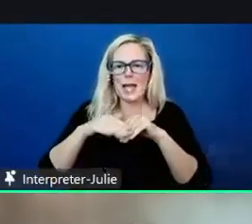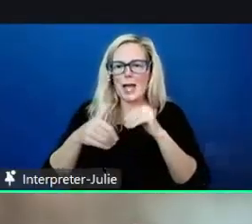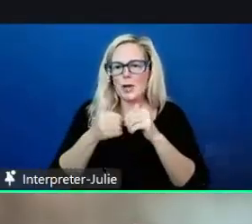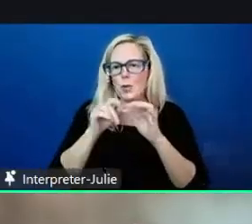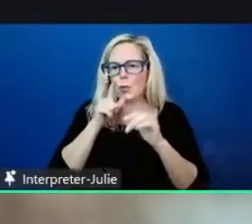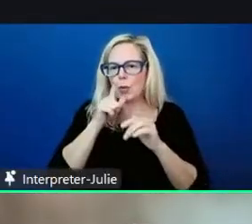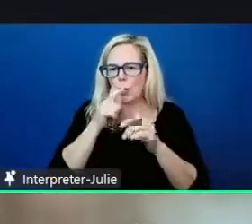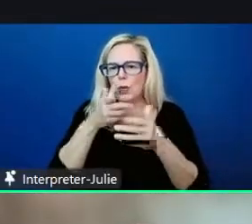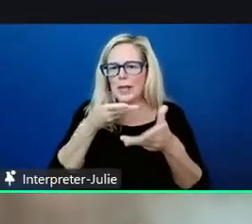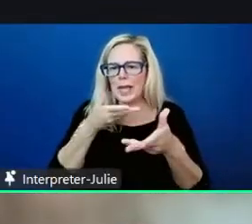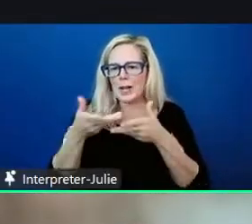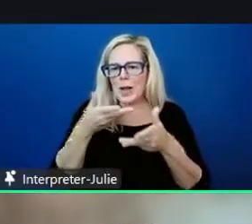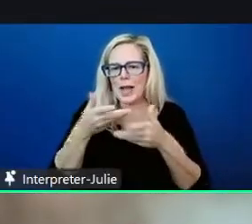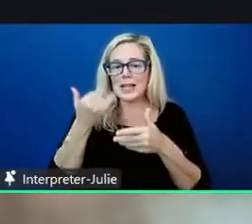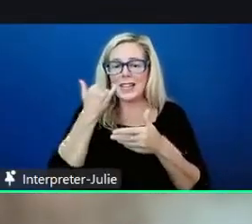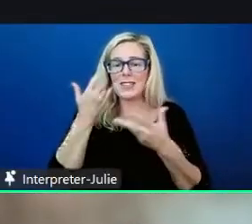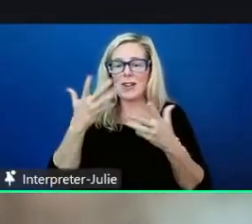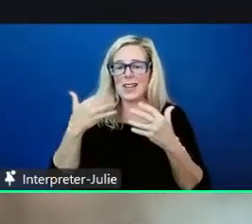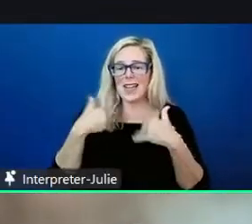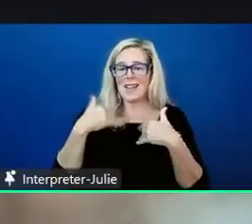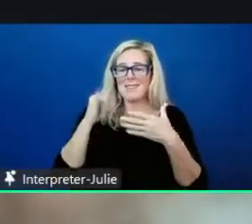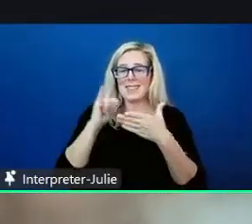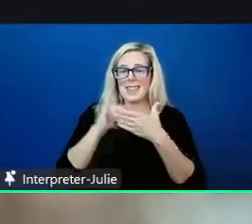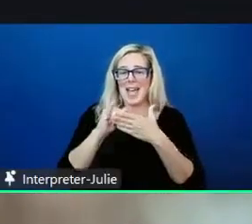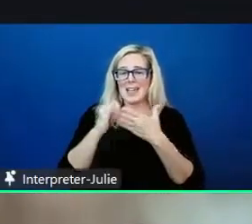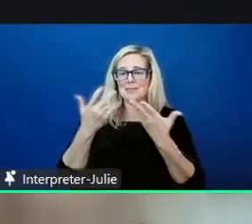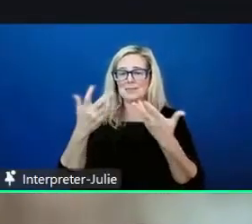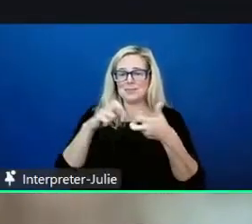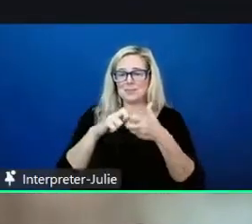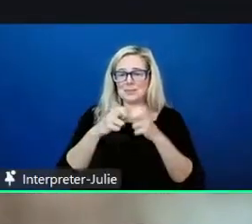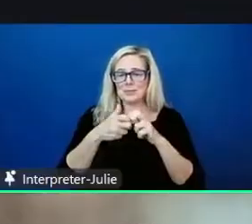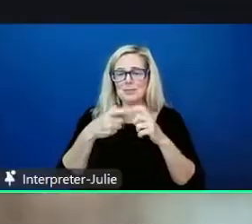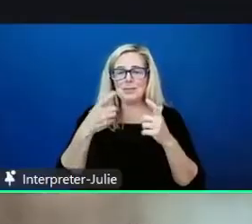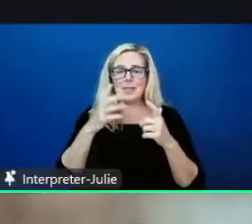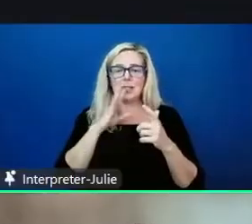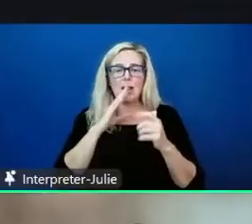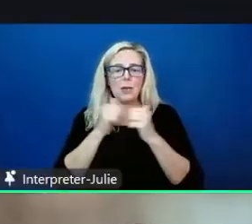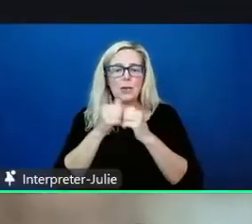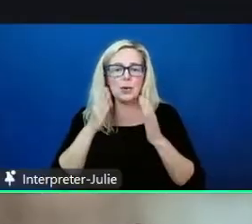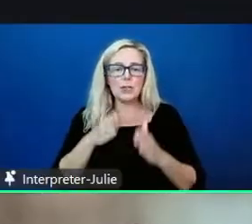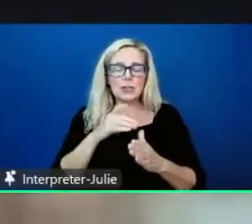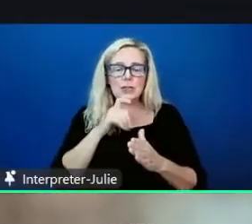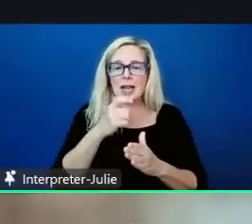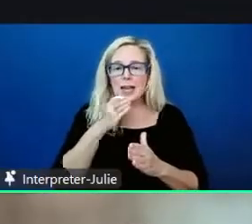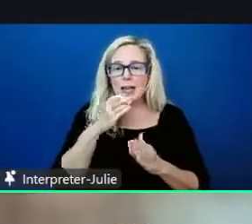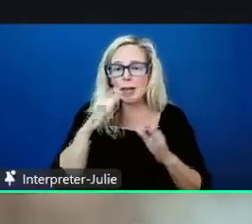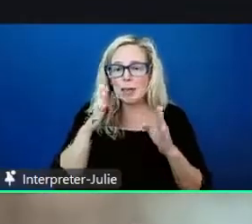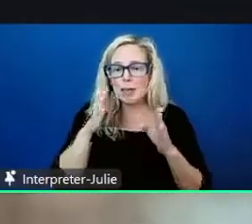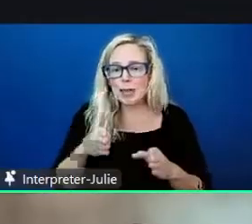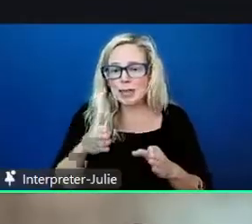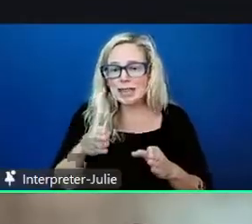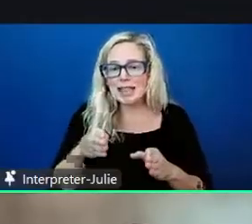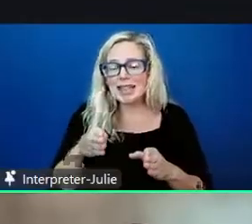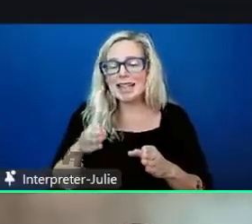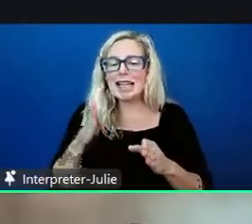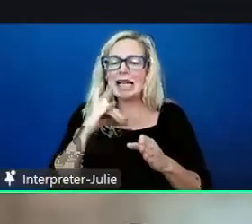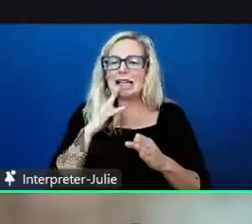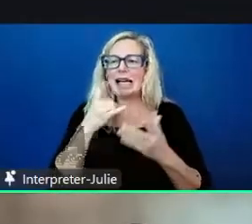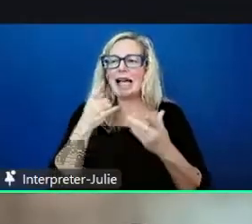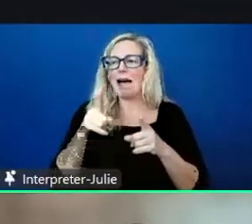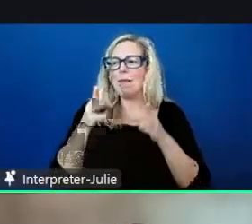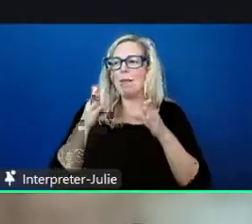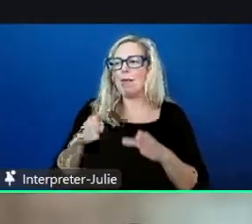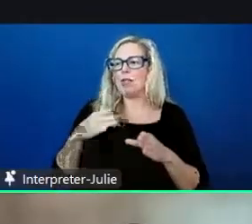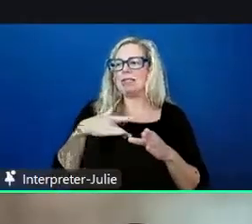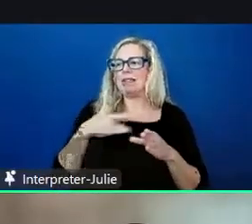And again, if you already have imposter syndrome, talk maybe to a person that wasn't in a good mood that day or maybe was not the right person to talk to. It can discourage students from